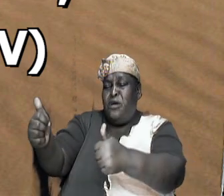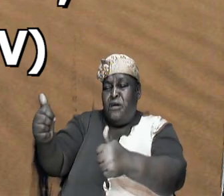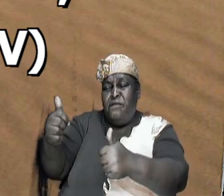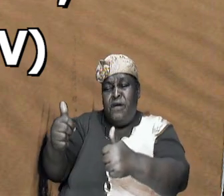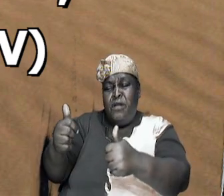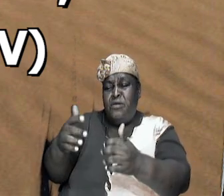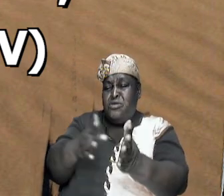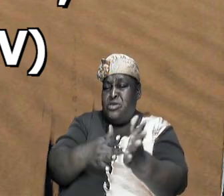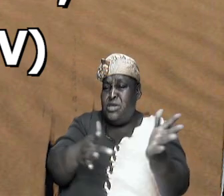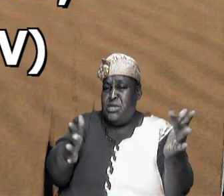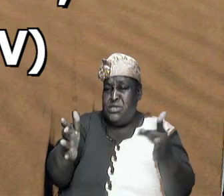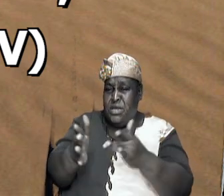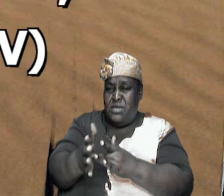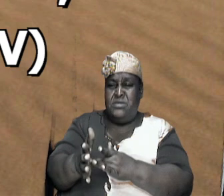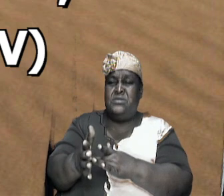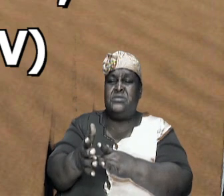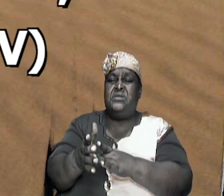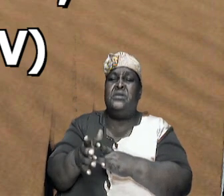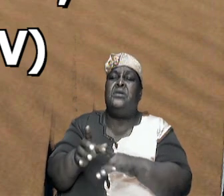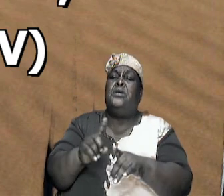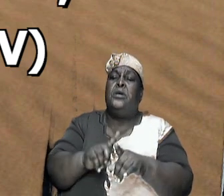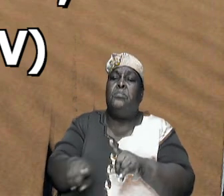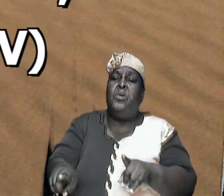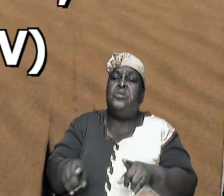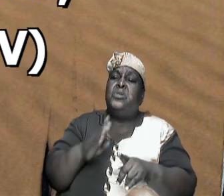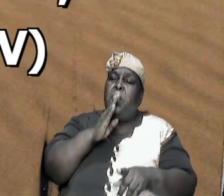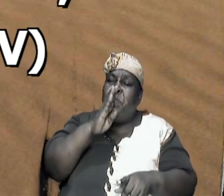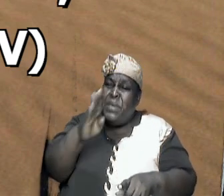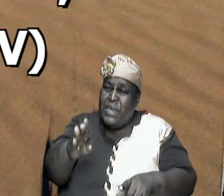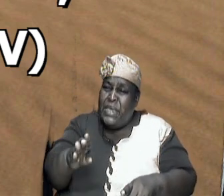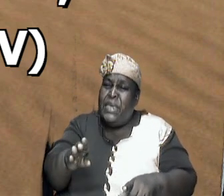him, you know, but to be